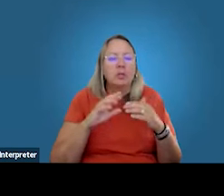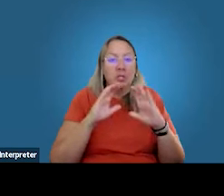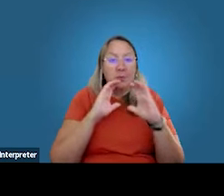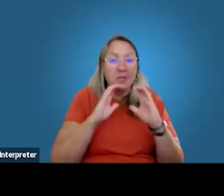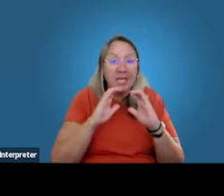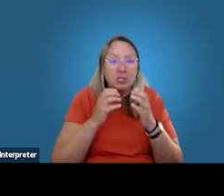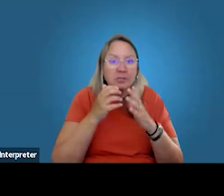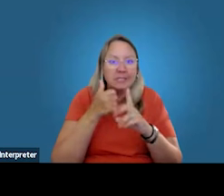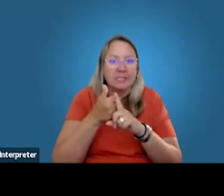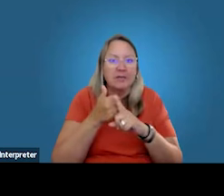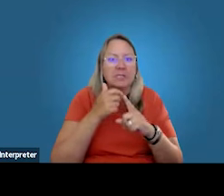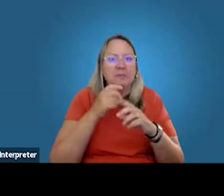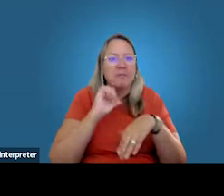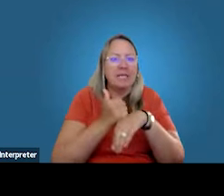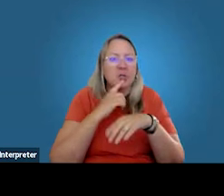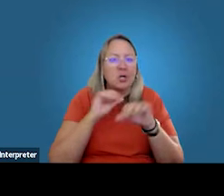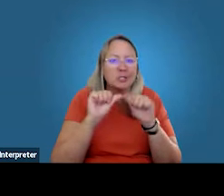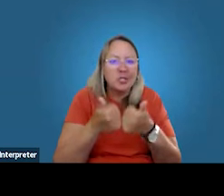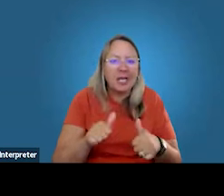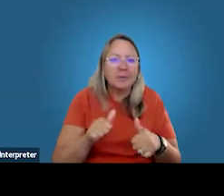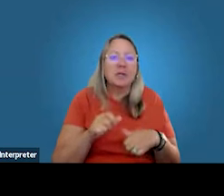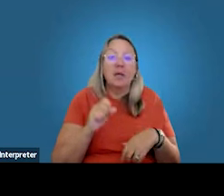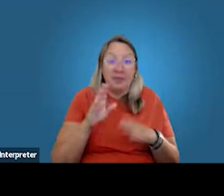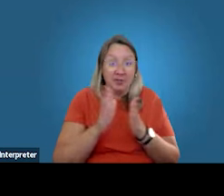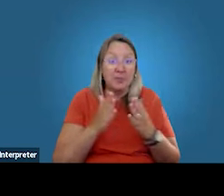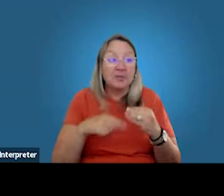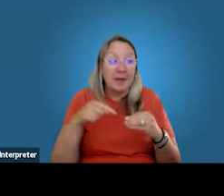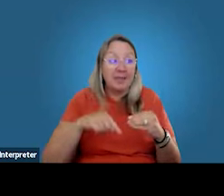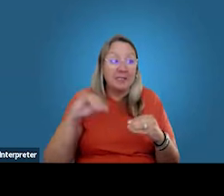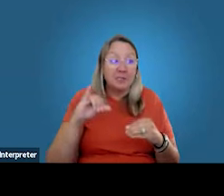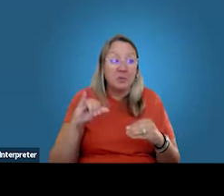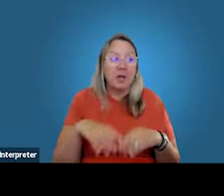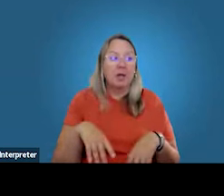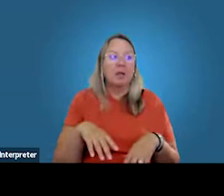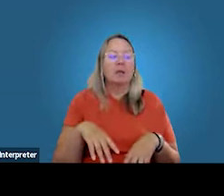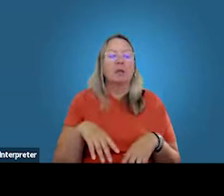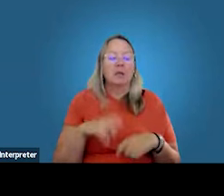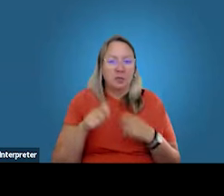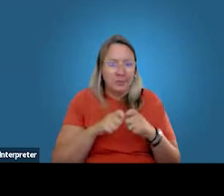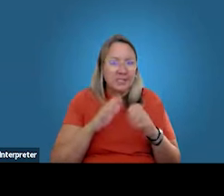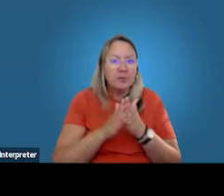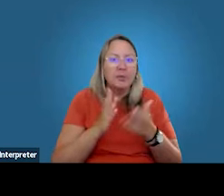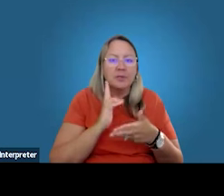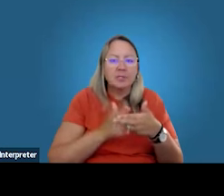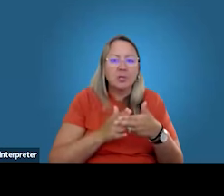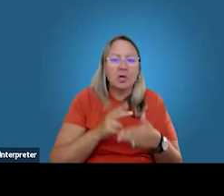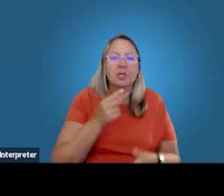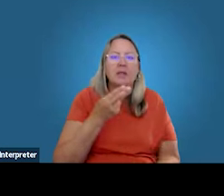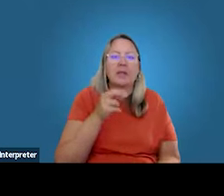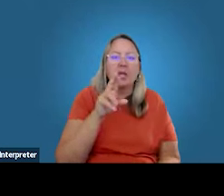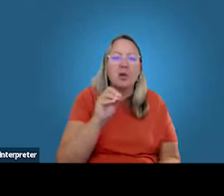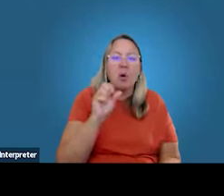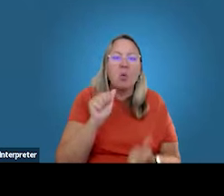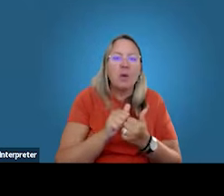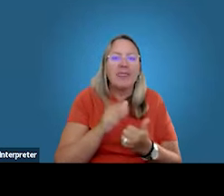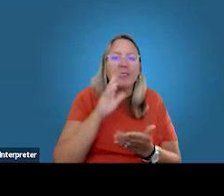on common shapes. There are books about this if you really want to geek out about it. There's a number of different books. A brilliant one is called The Hero with 1,000